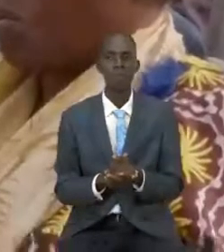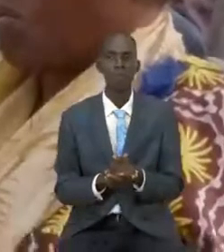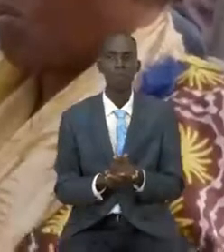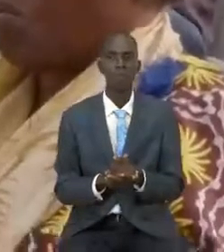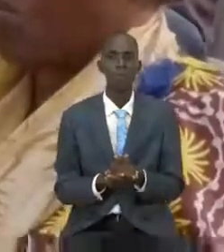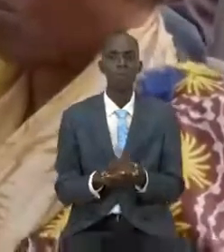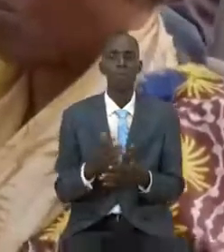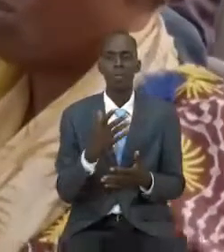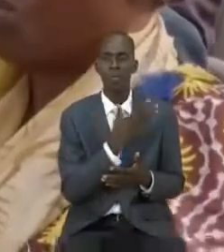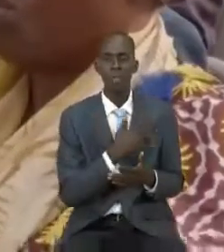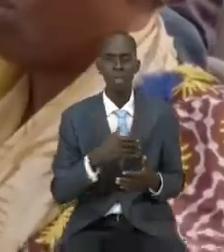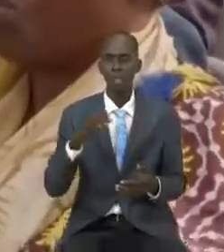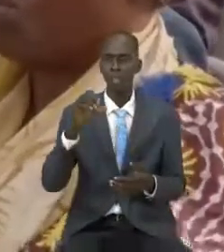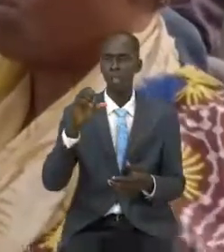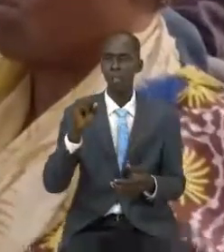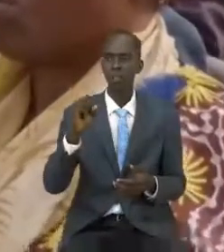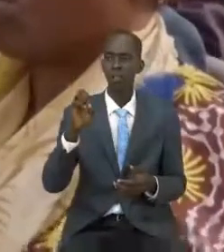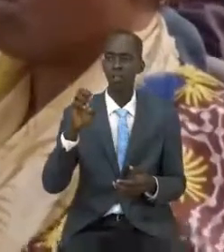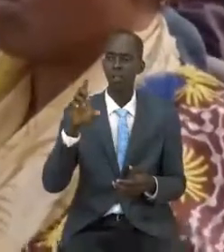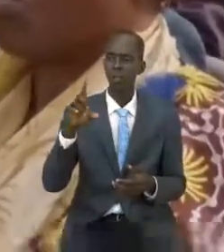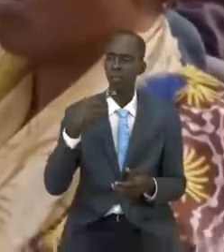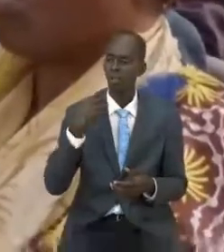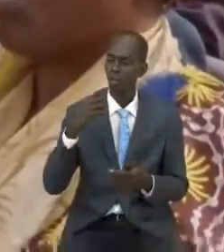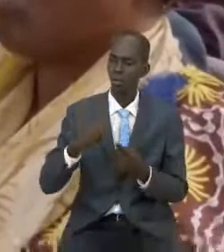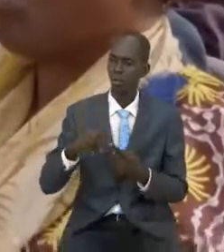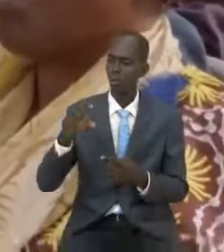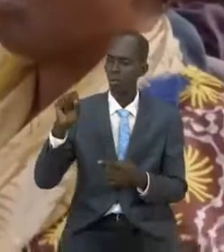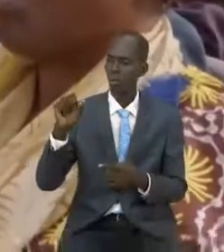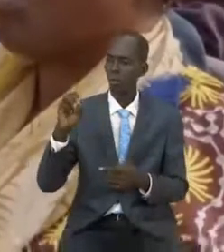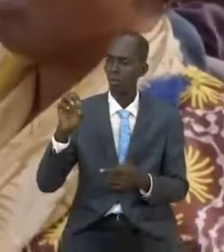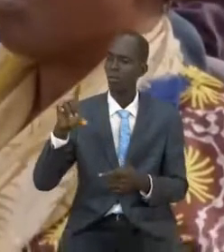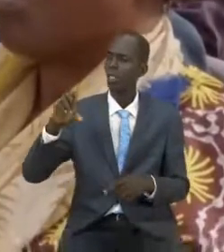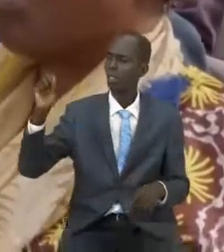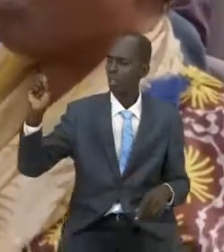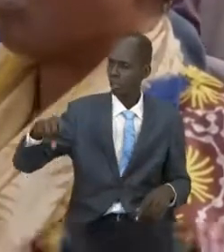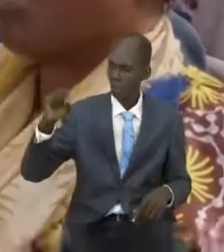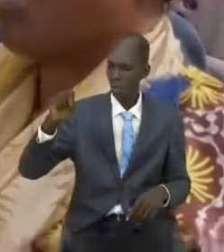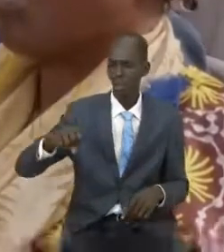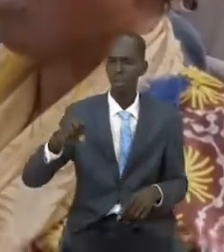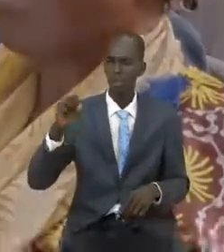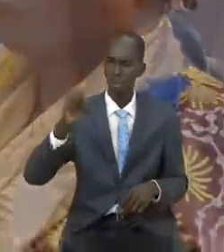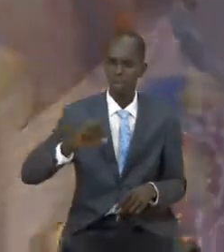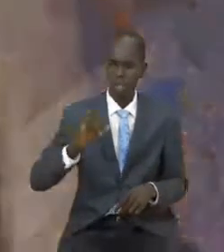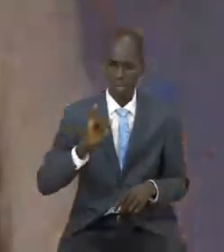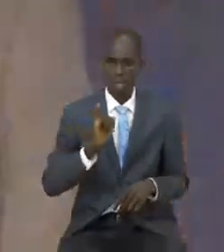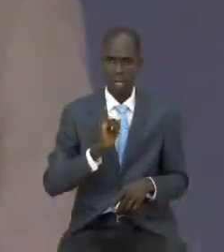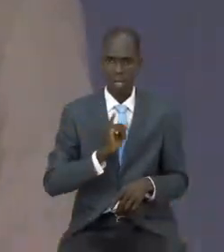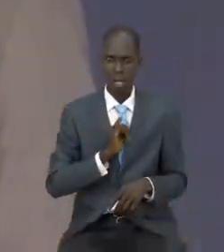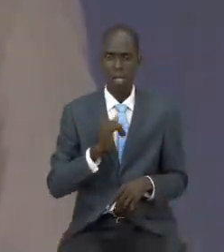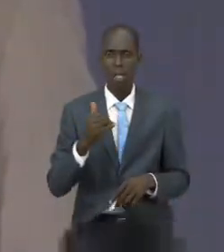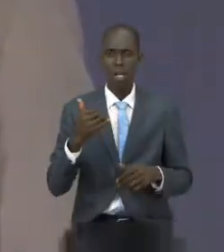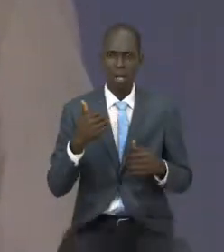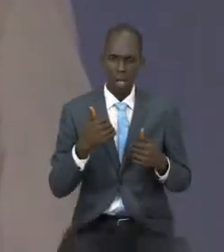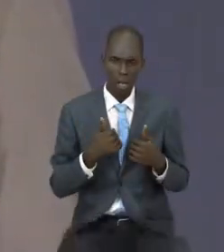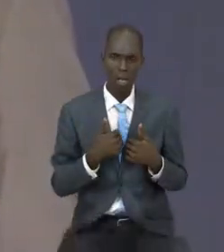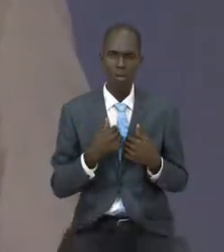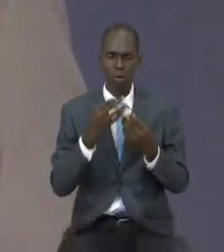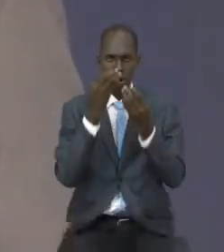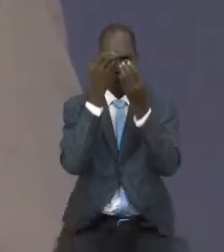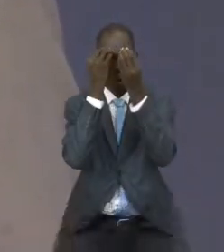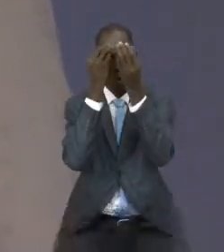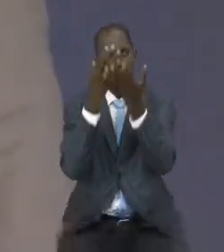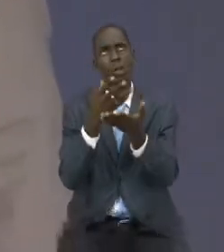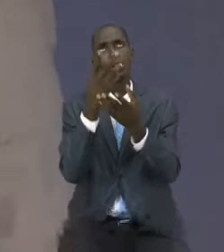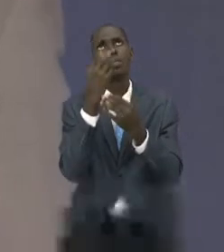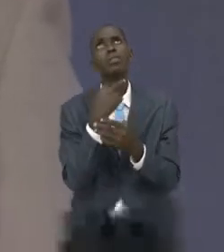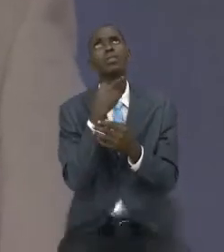Saul said unto Samuel, yea, yes, I have obeyed the voice of the